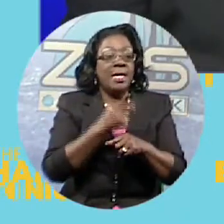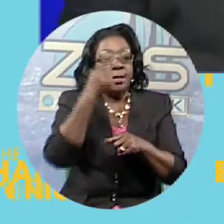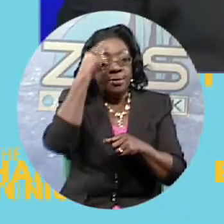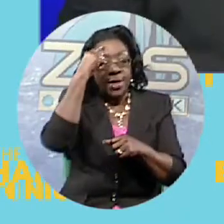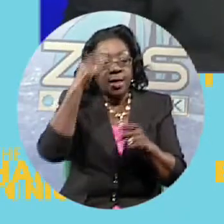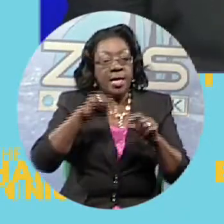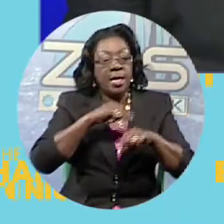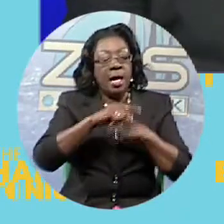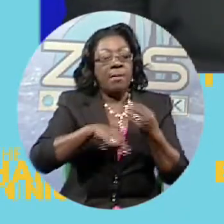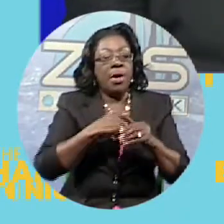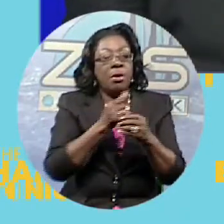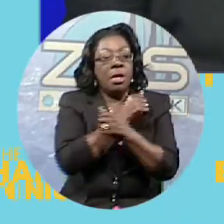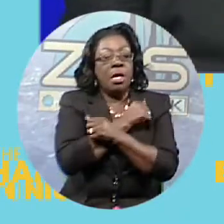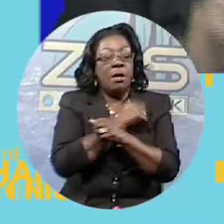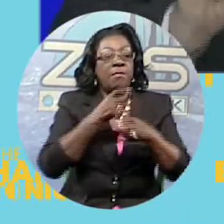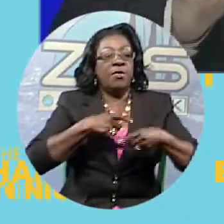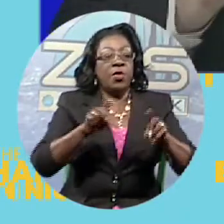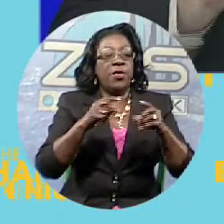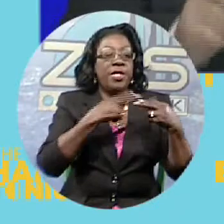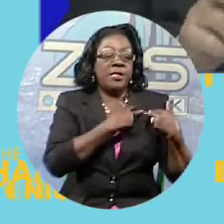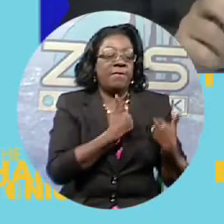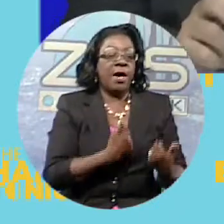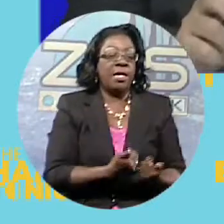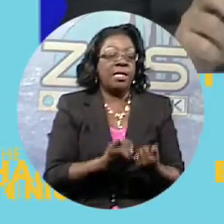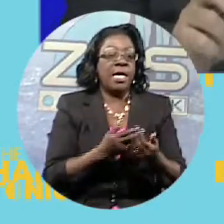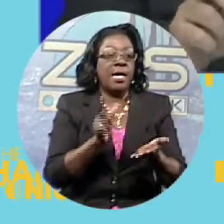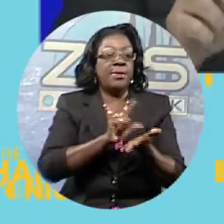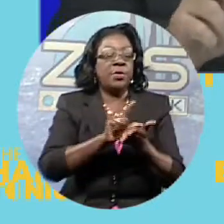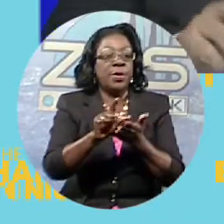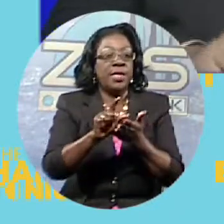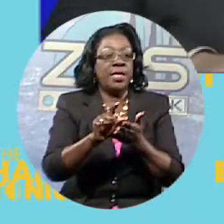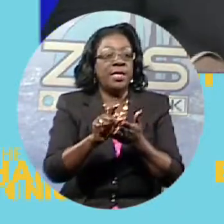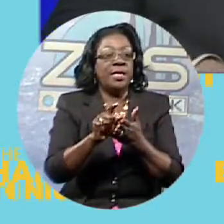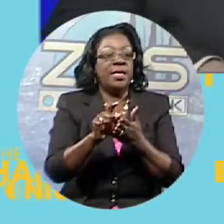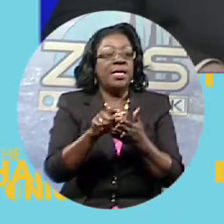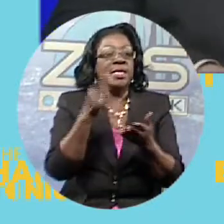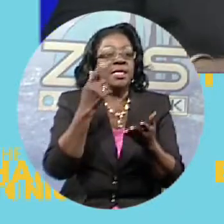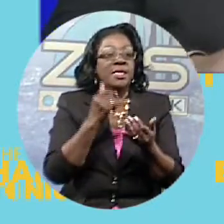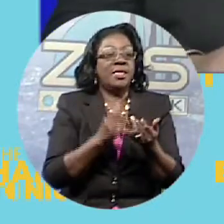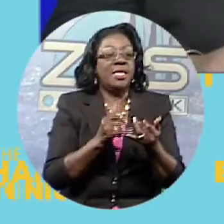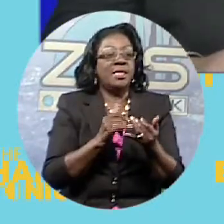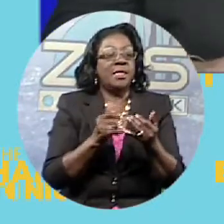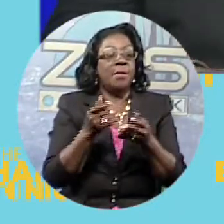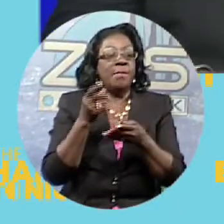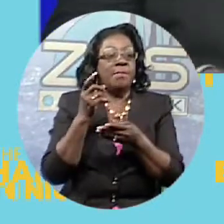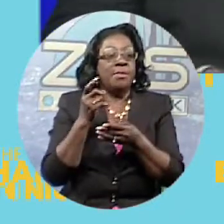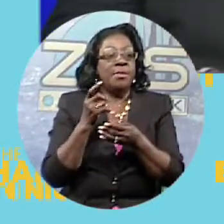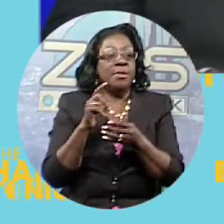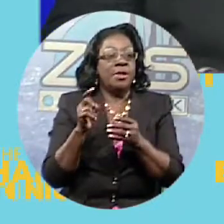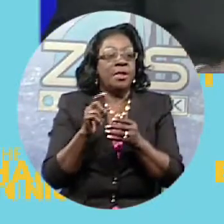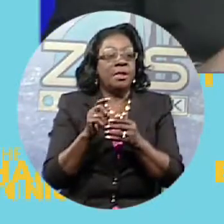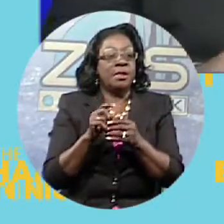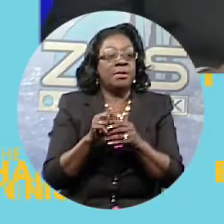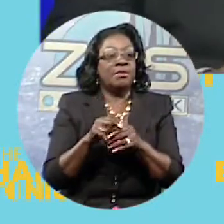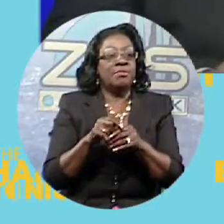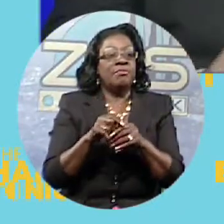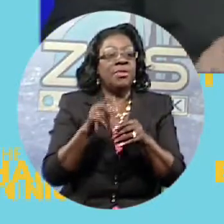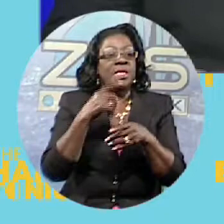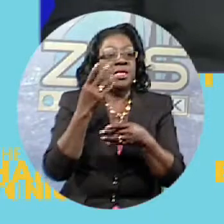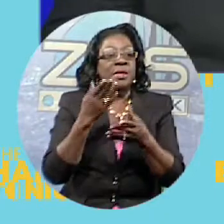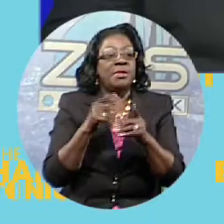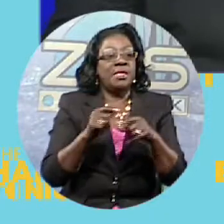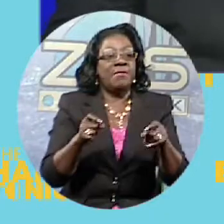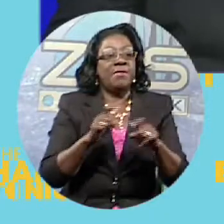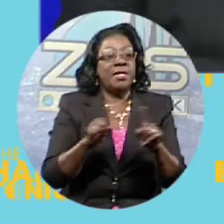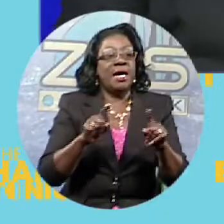takes a look at the 20 years in the making. And Keishla, a few seconds ago, I got to see some Patron, and I think it was Cavassier,